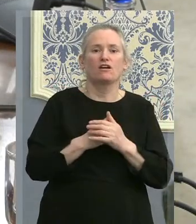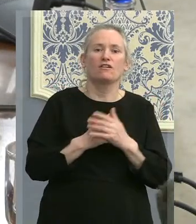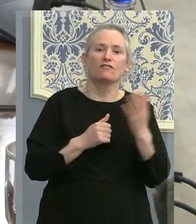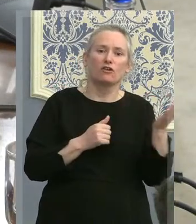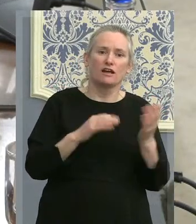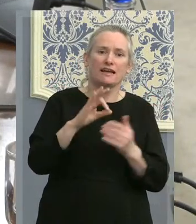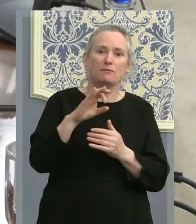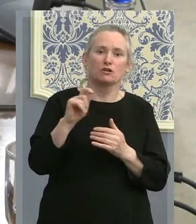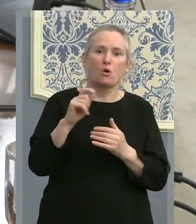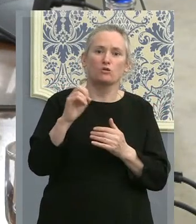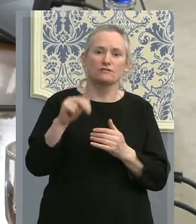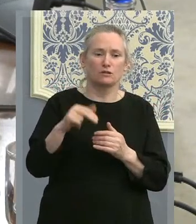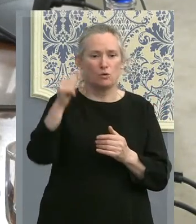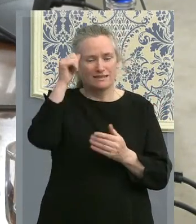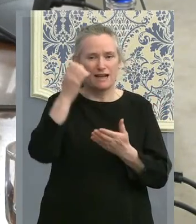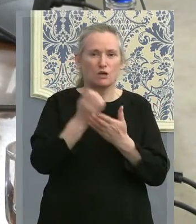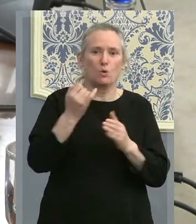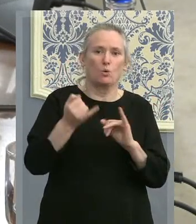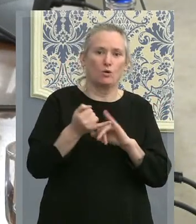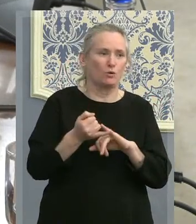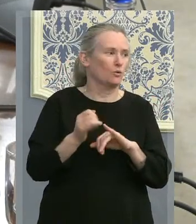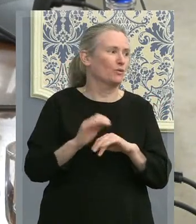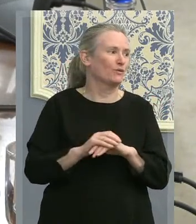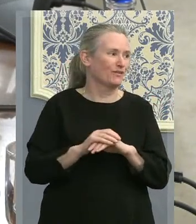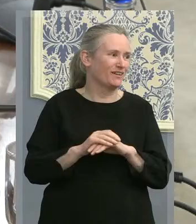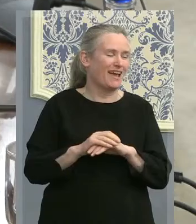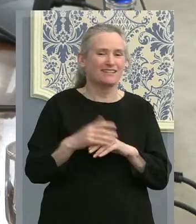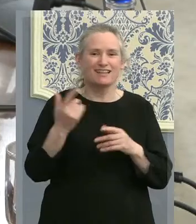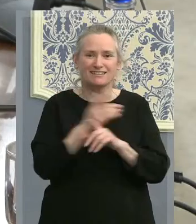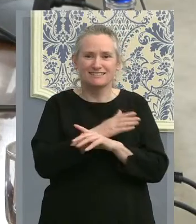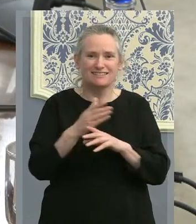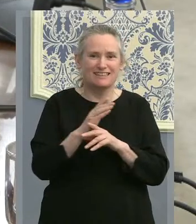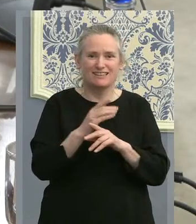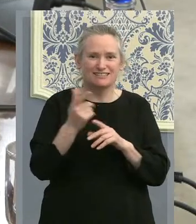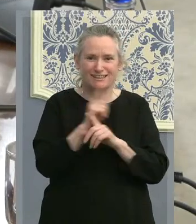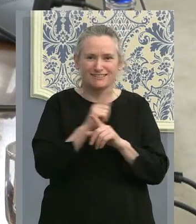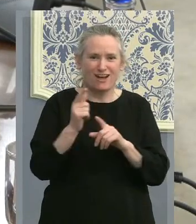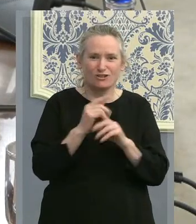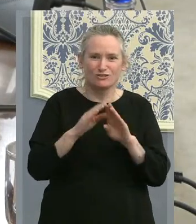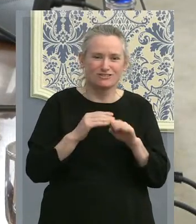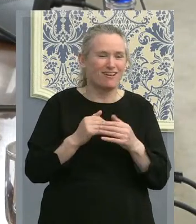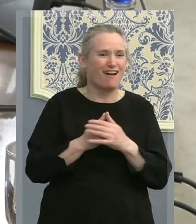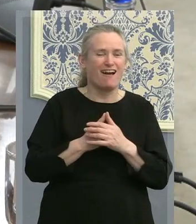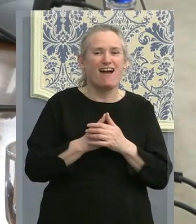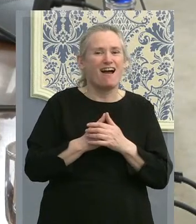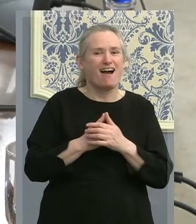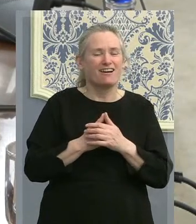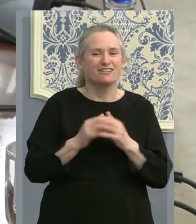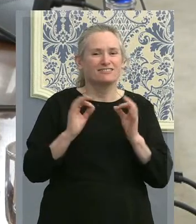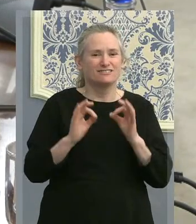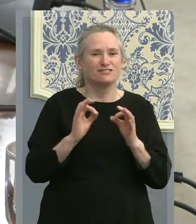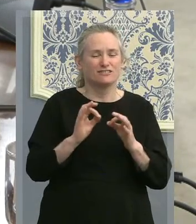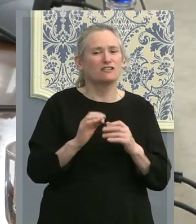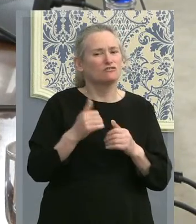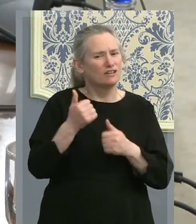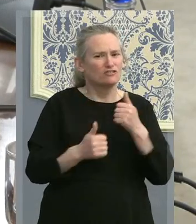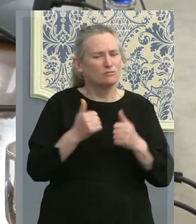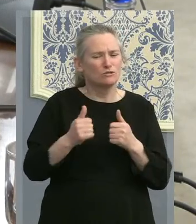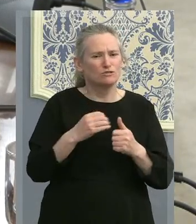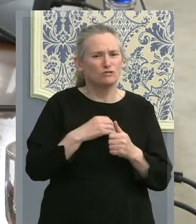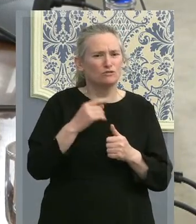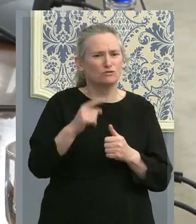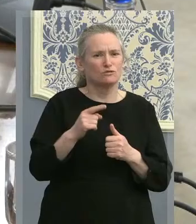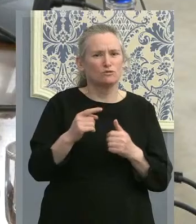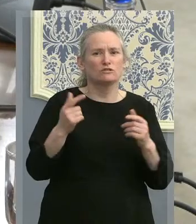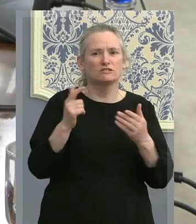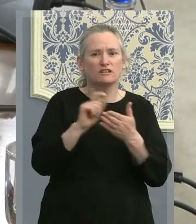they knew exactly who you are, and I'm singing Gilbert O'Sullivan songs all day with them. And that is the greatest tribute I think you can give